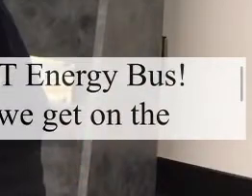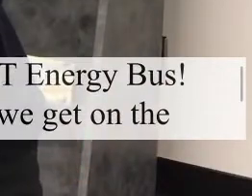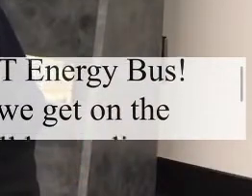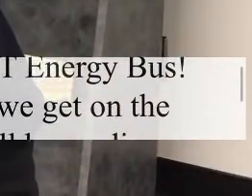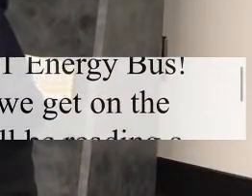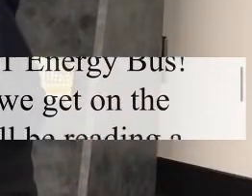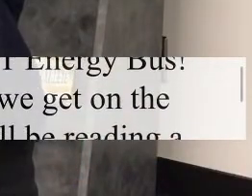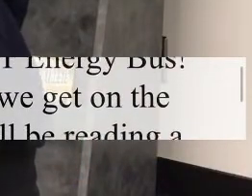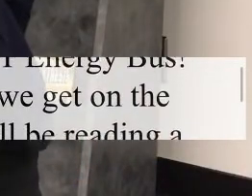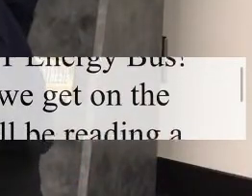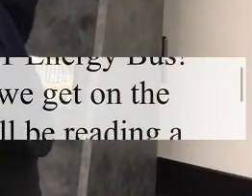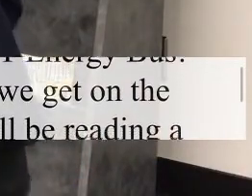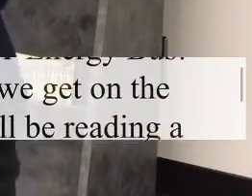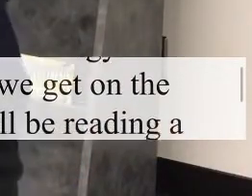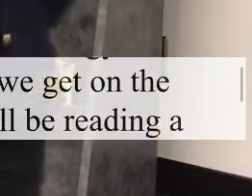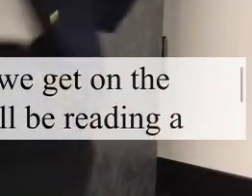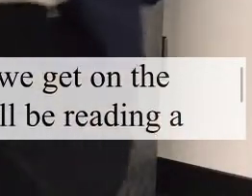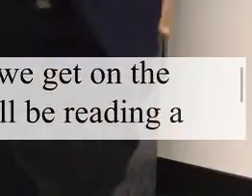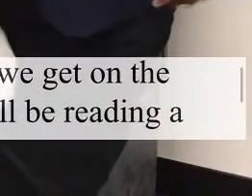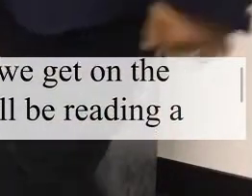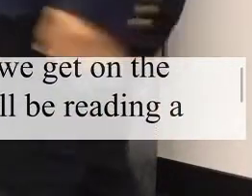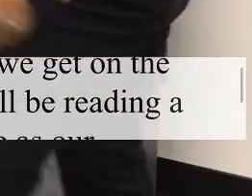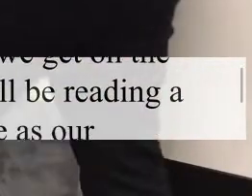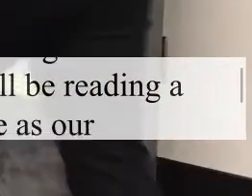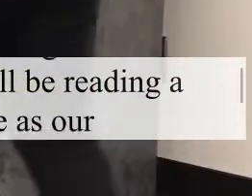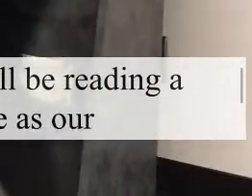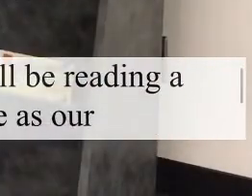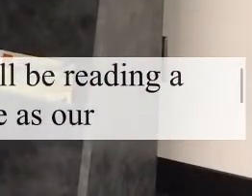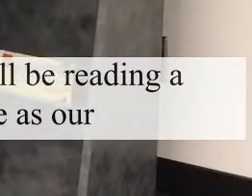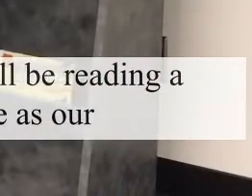me as we get on the bus.